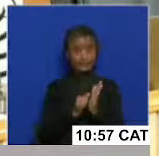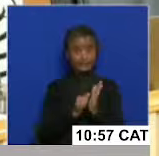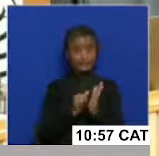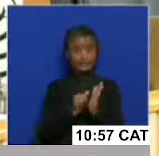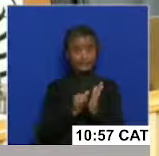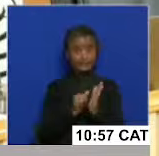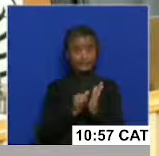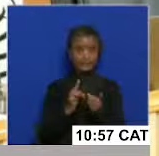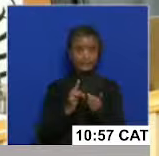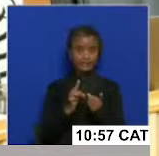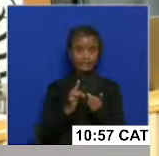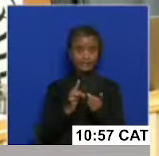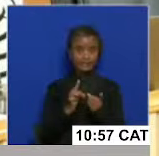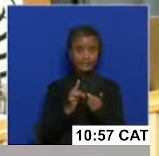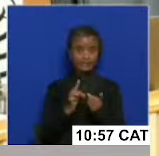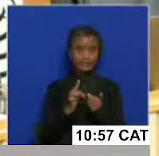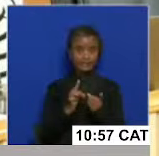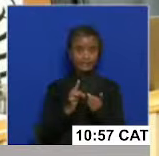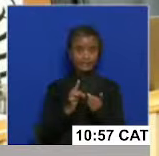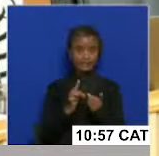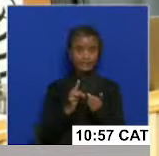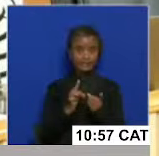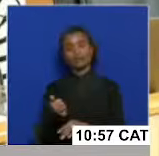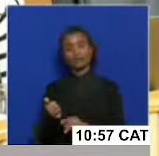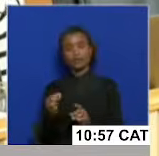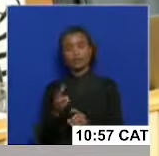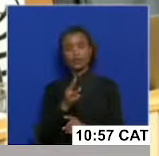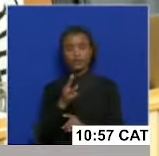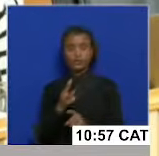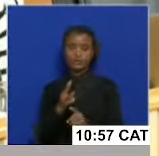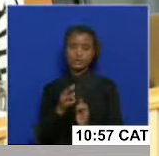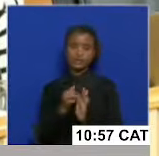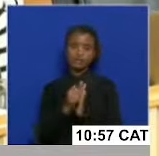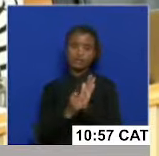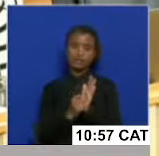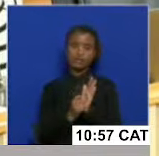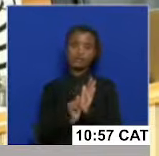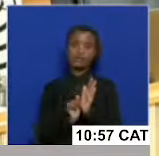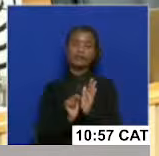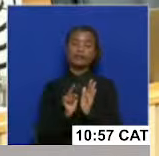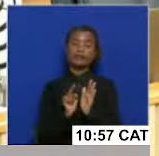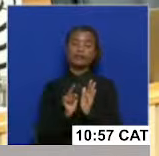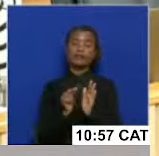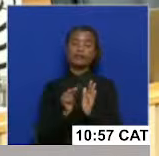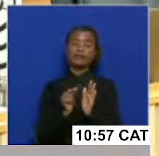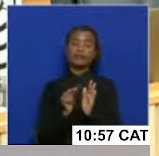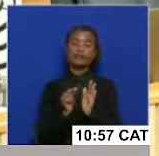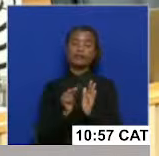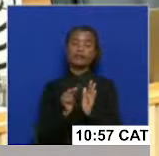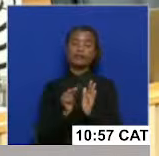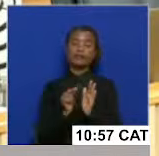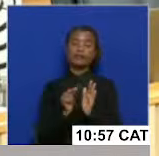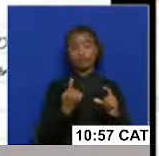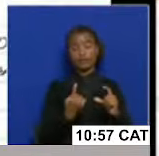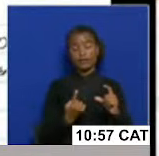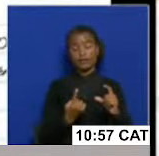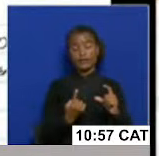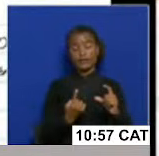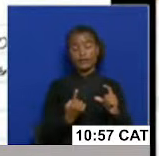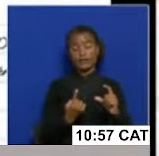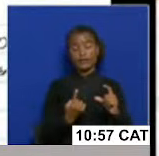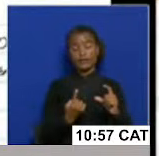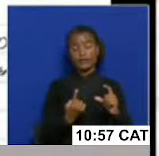warning statement. And when regard is had to paragraph 1, you can see that that is the